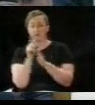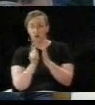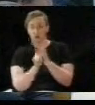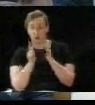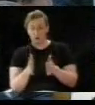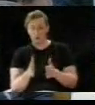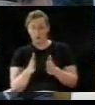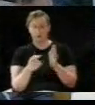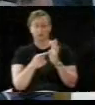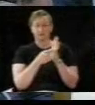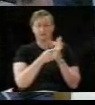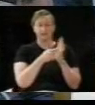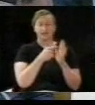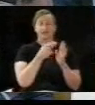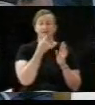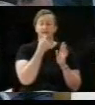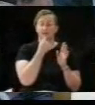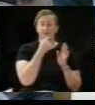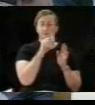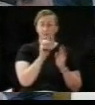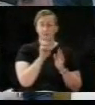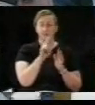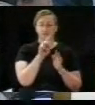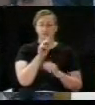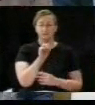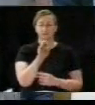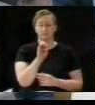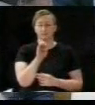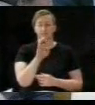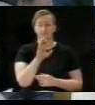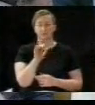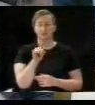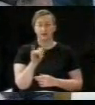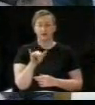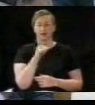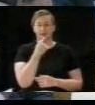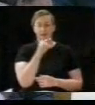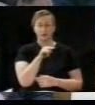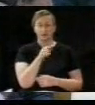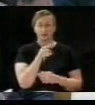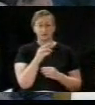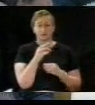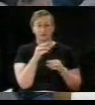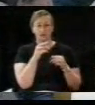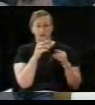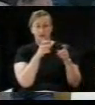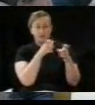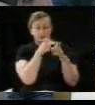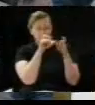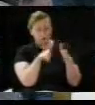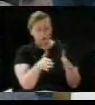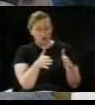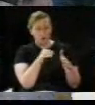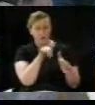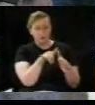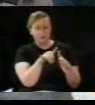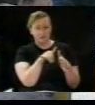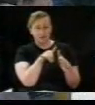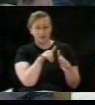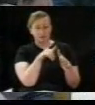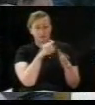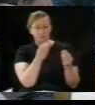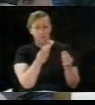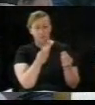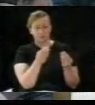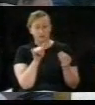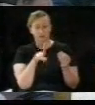indicated to Mr. McKay that Mr. Meek was overseeing the property. In my mind, that should have sent up a red